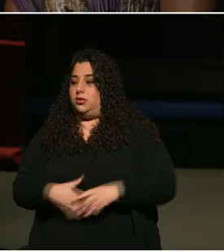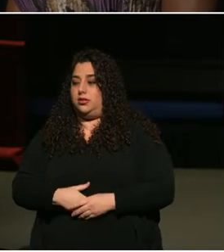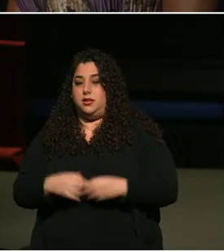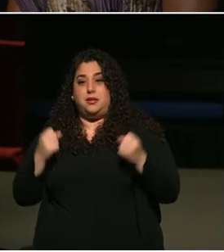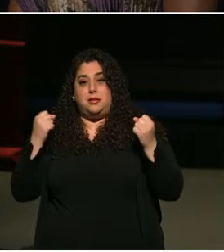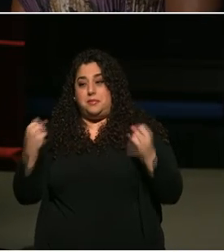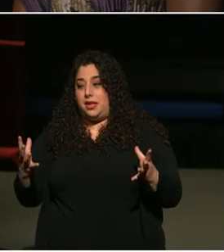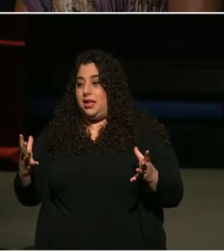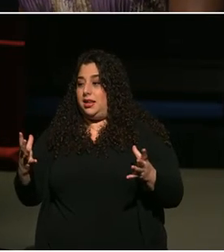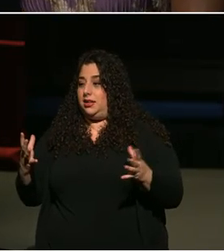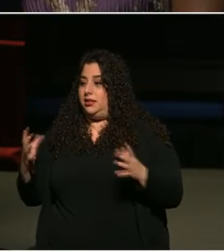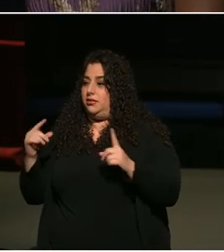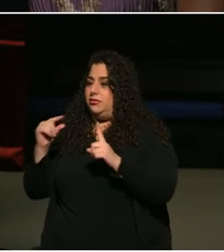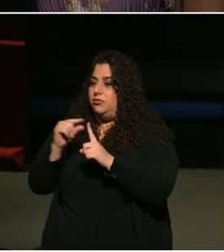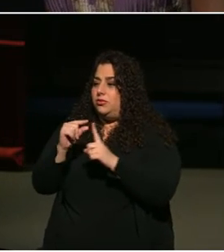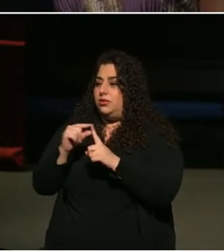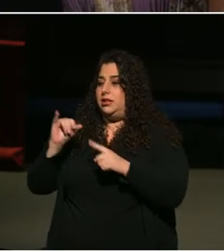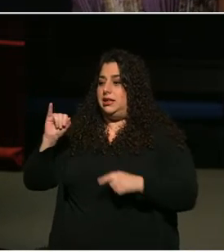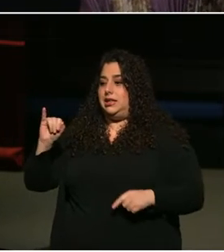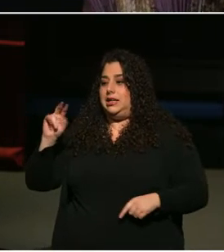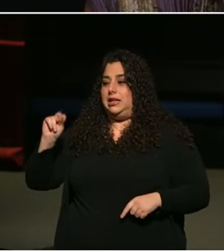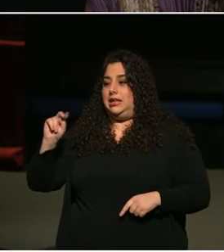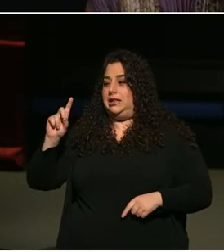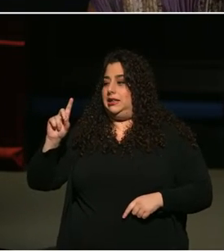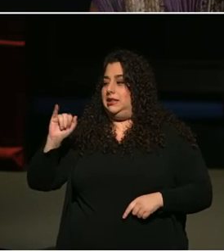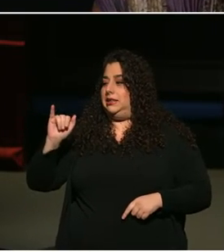correct in any way. You were Indians.